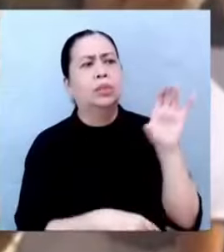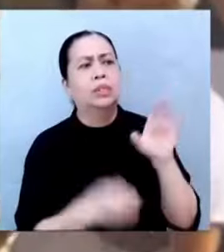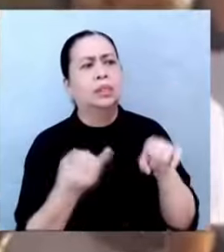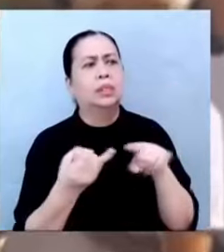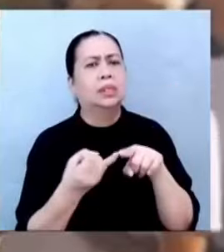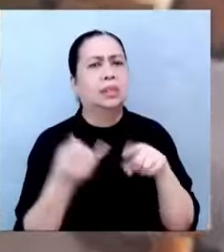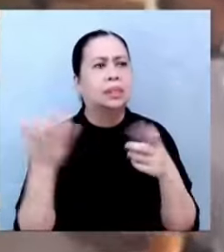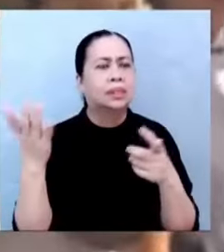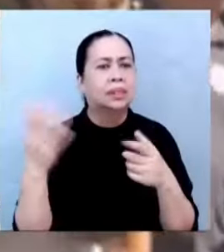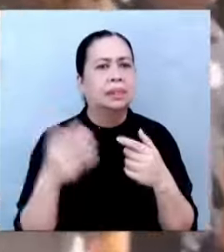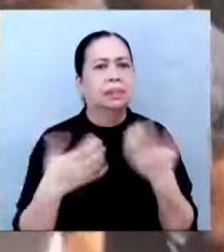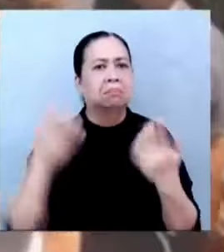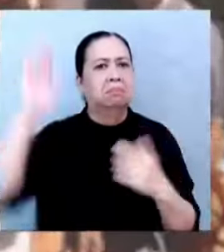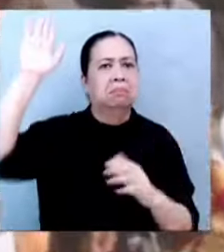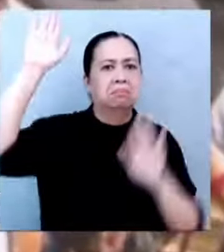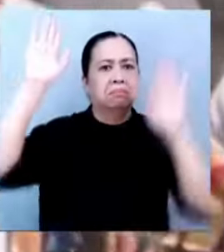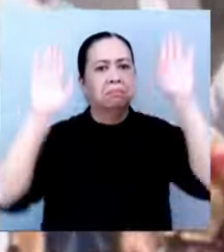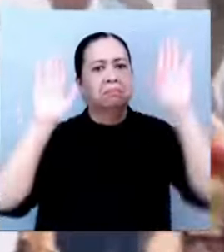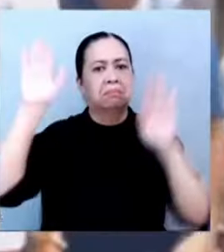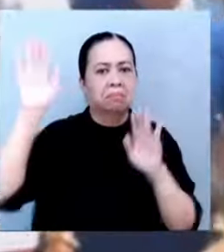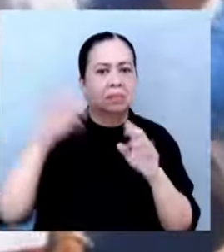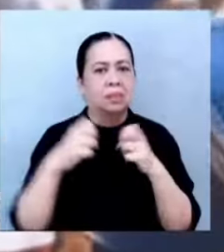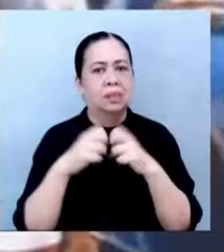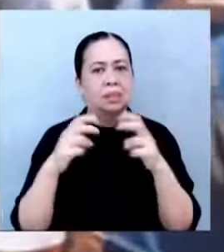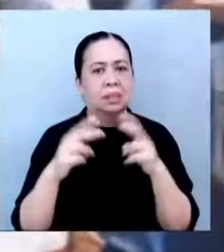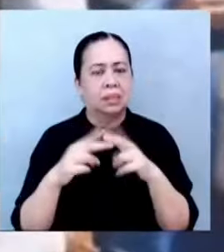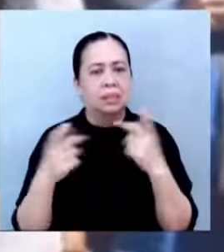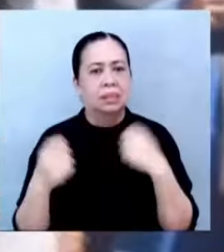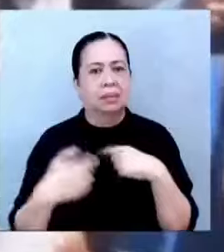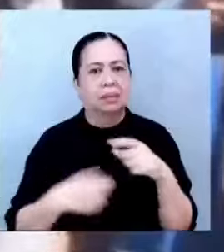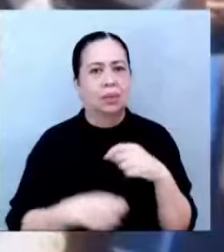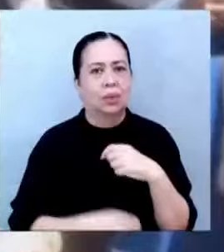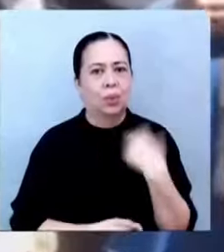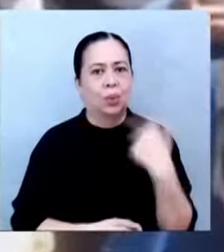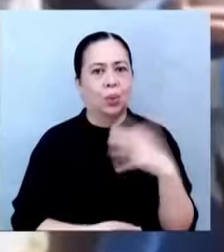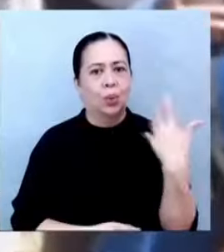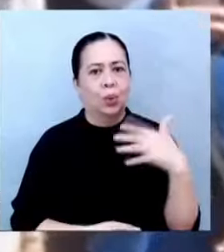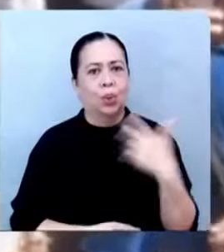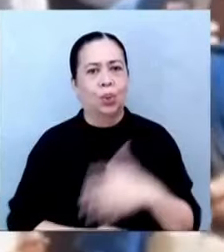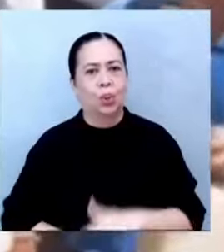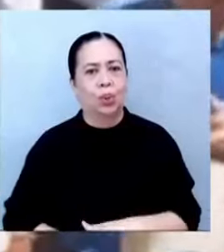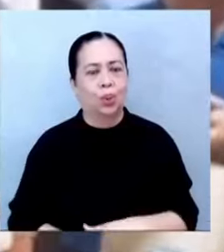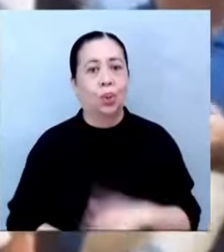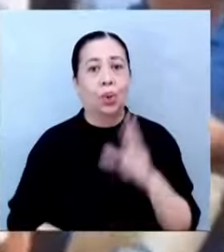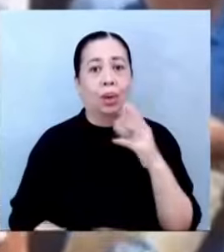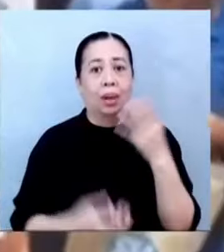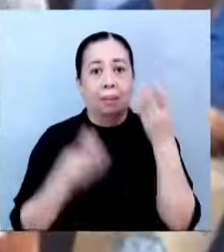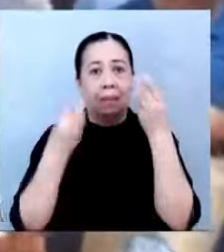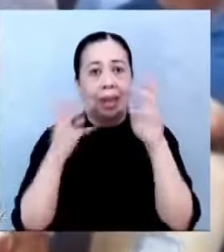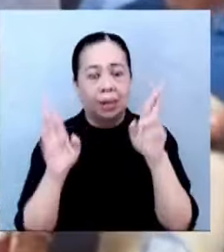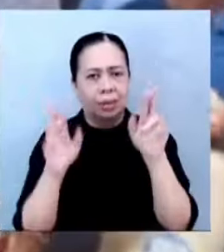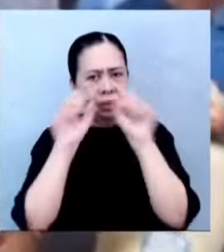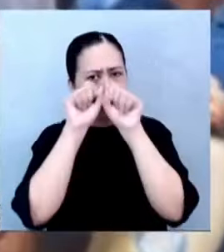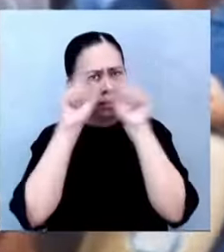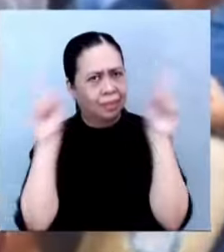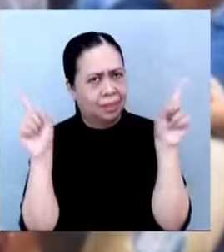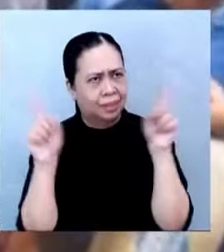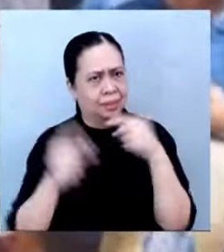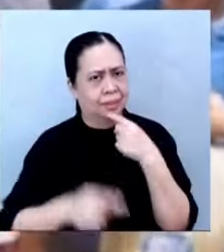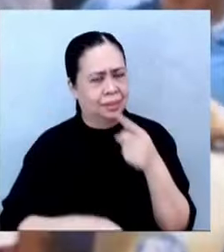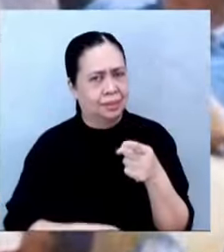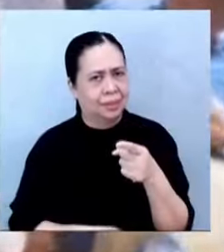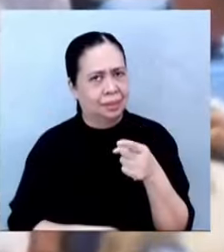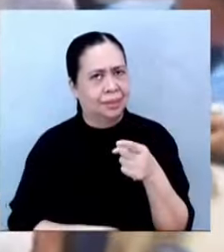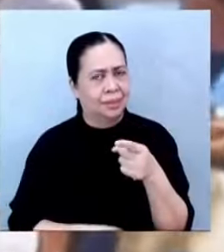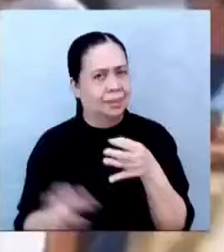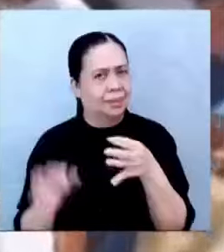gladly they raised their hands and even screamed, woohoo. The mayor was quite surprised and he said, and he